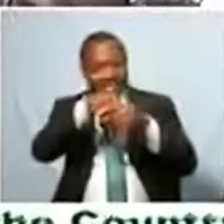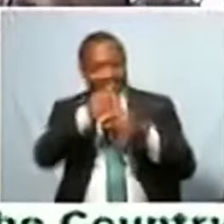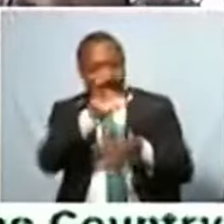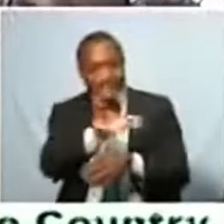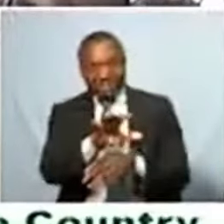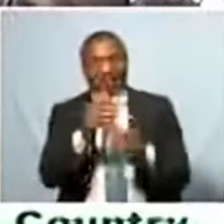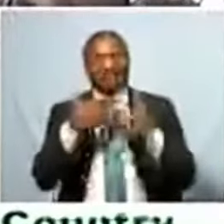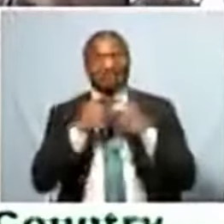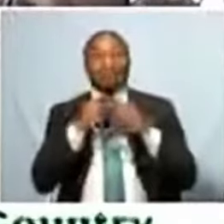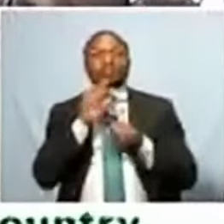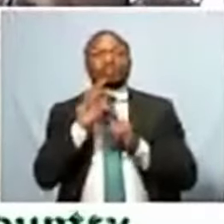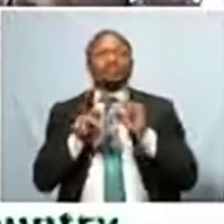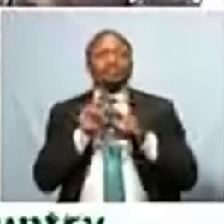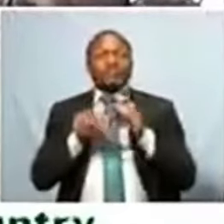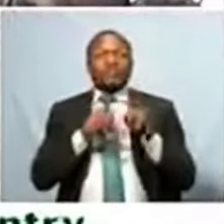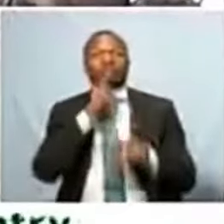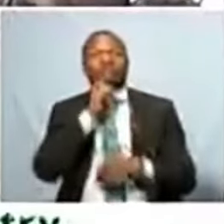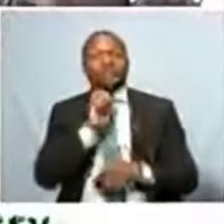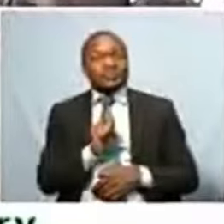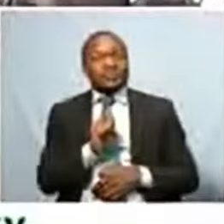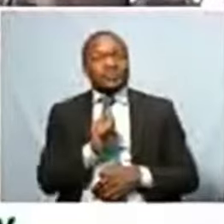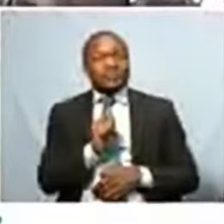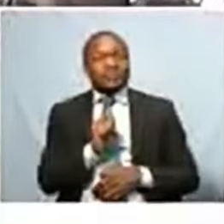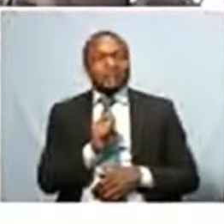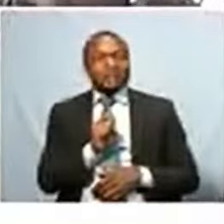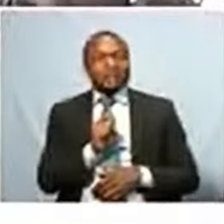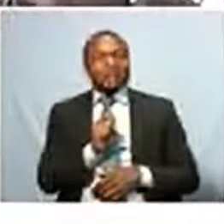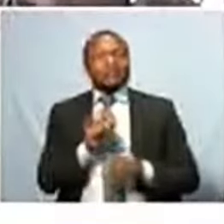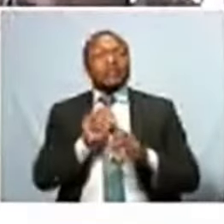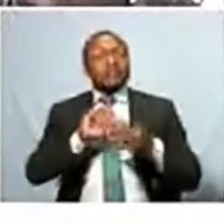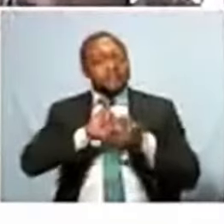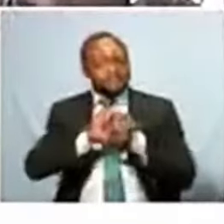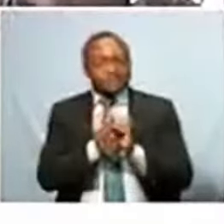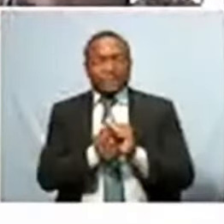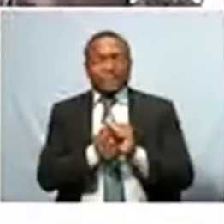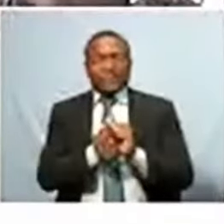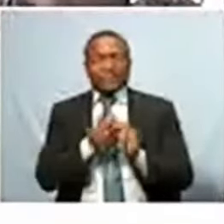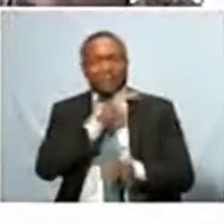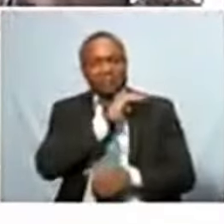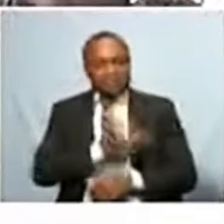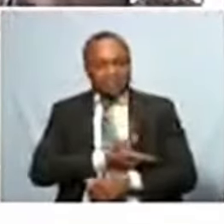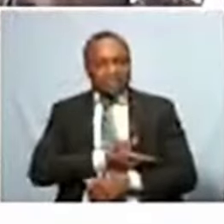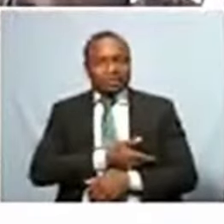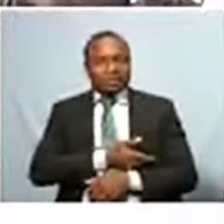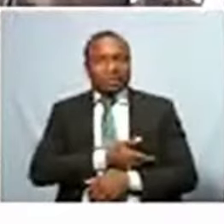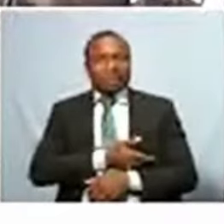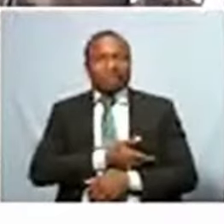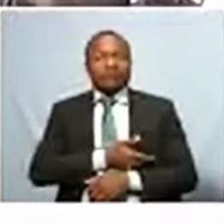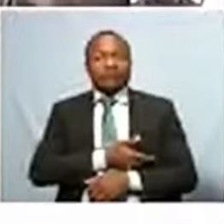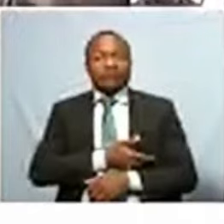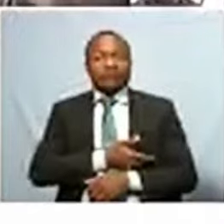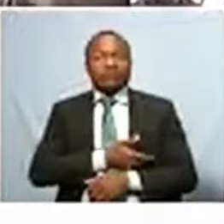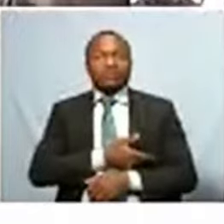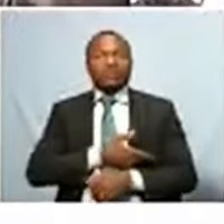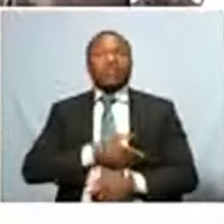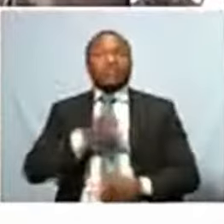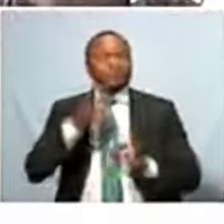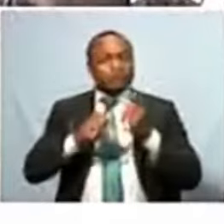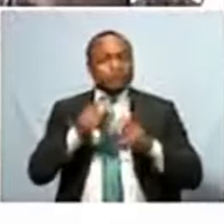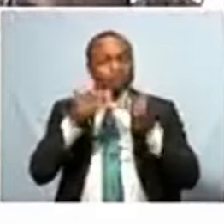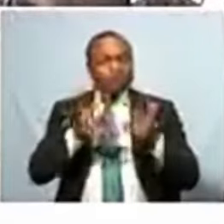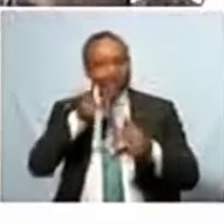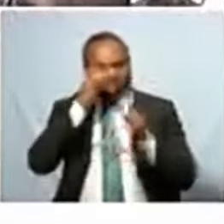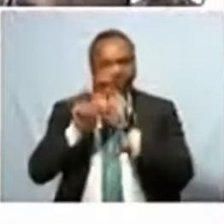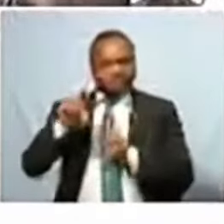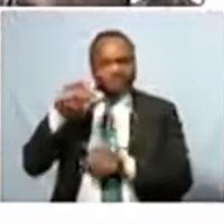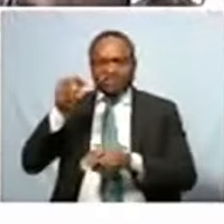we have got people who are maimed by the PF. There are women who are lame now because of the PF. How can I sit